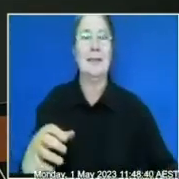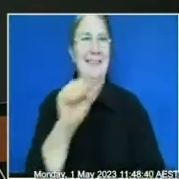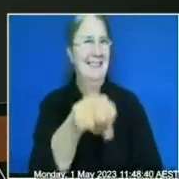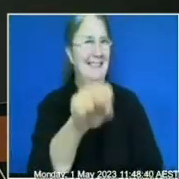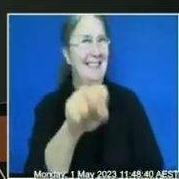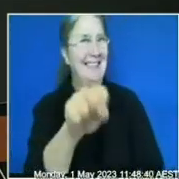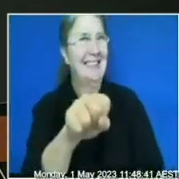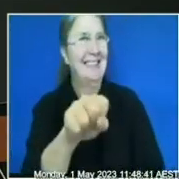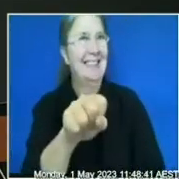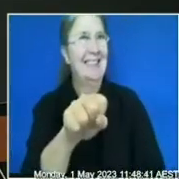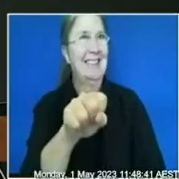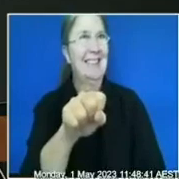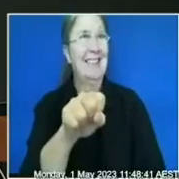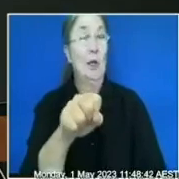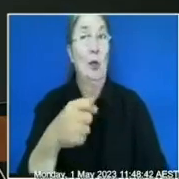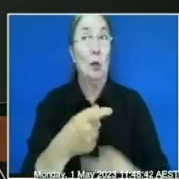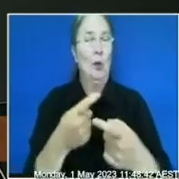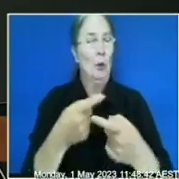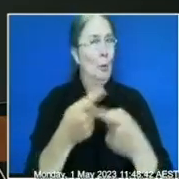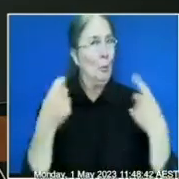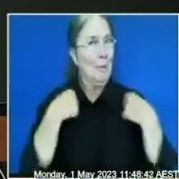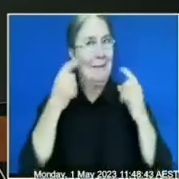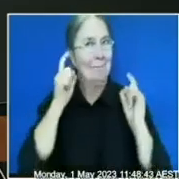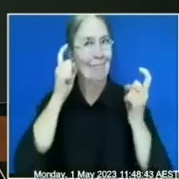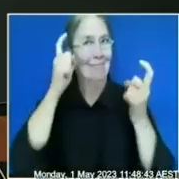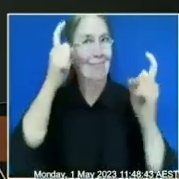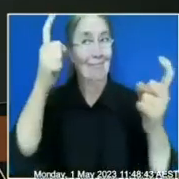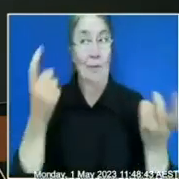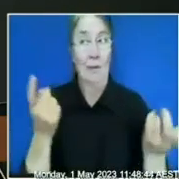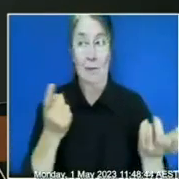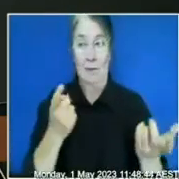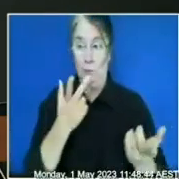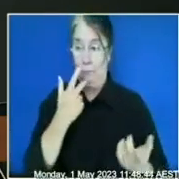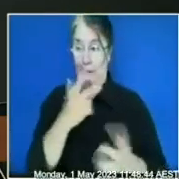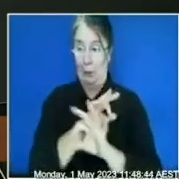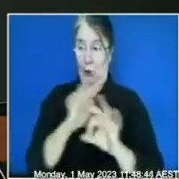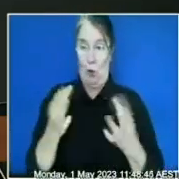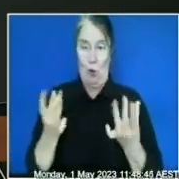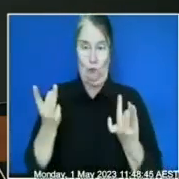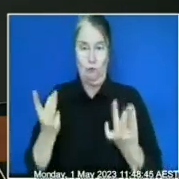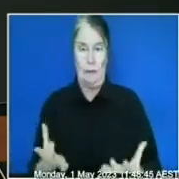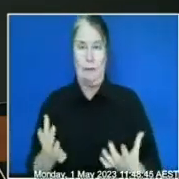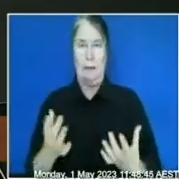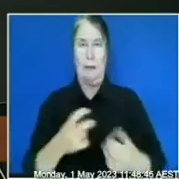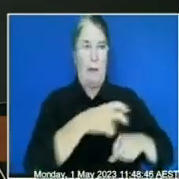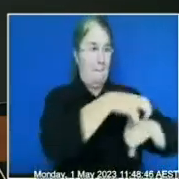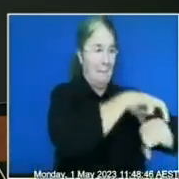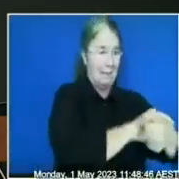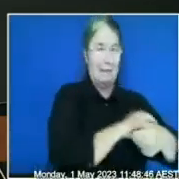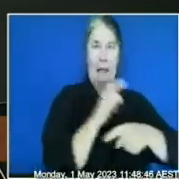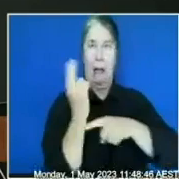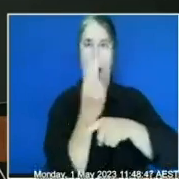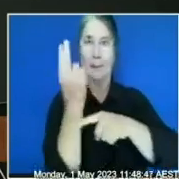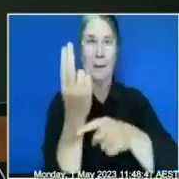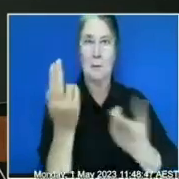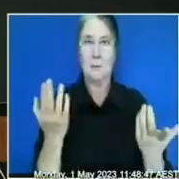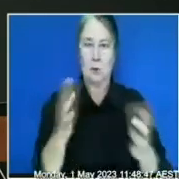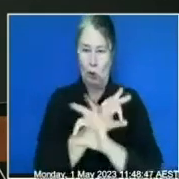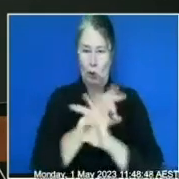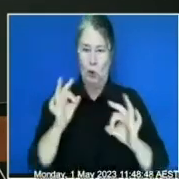to respond, then that's going to backfire and people aren't, you know, talk about community education. So this needs to be ready to